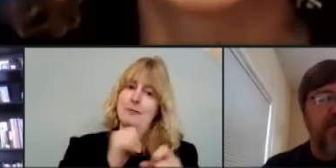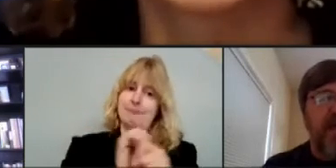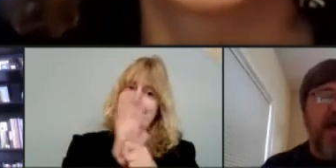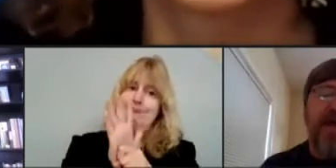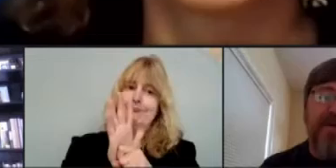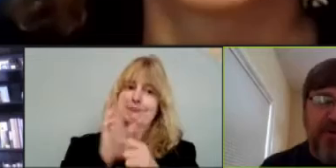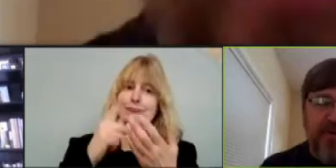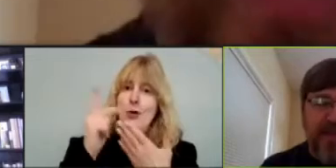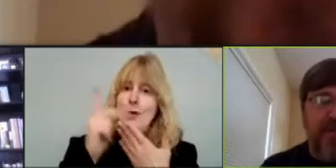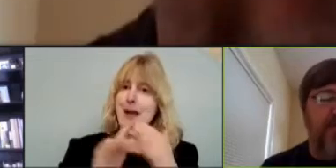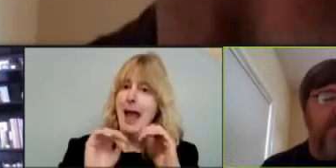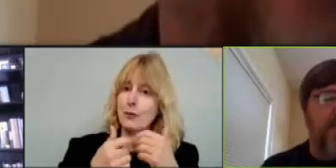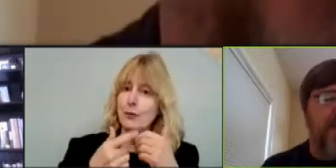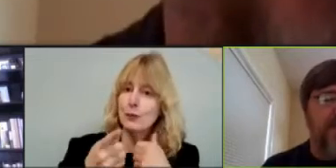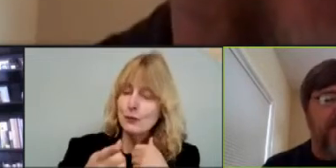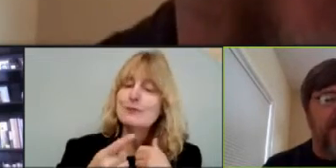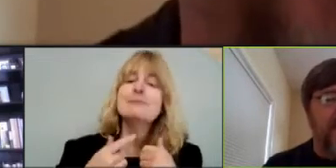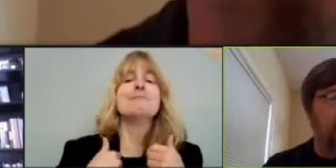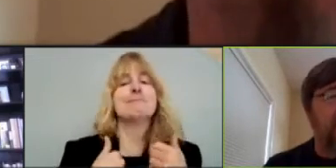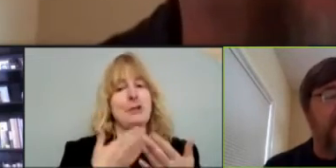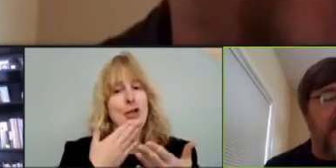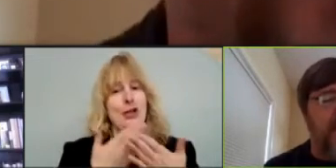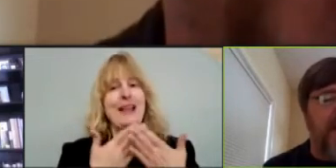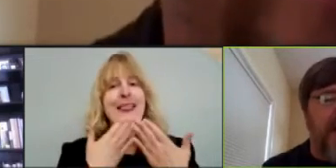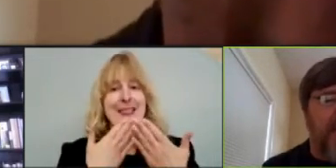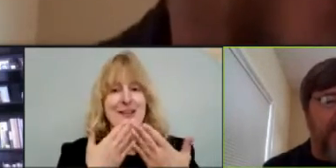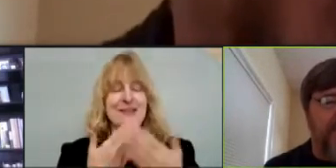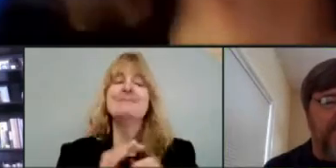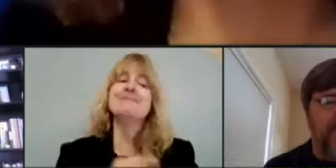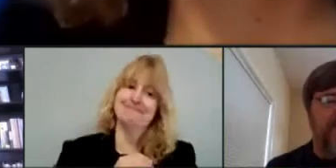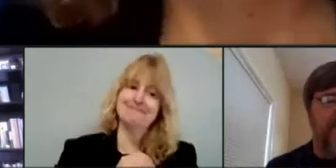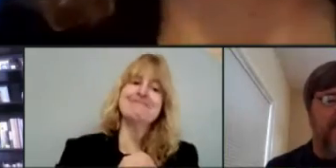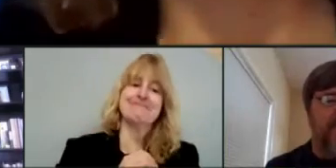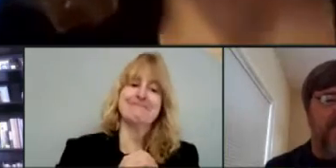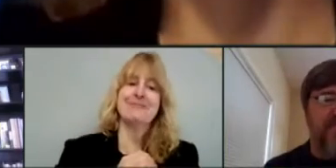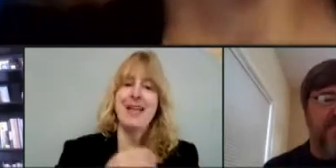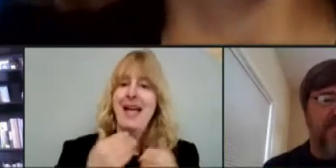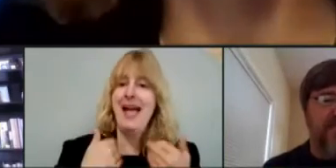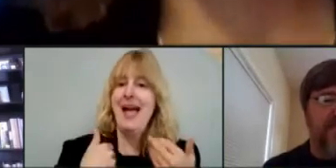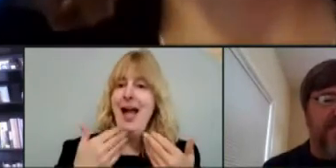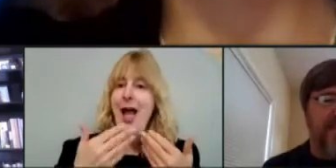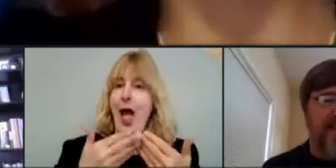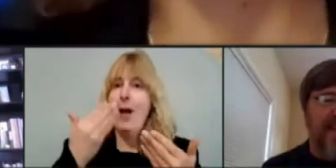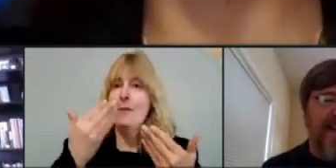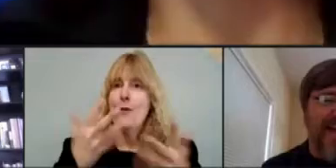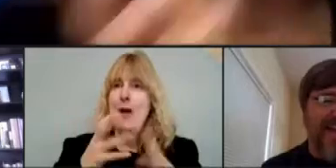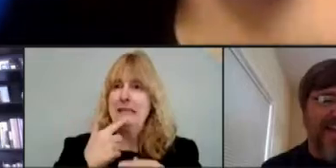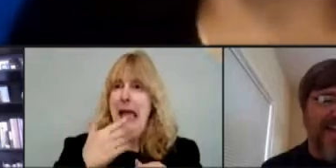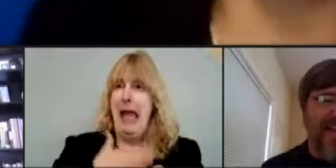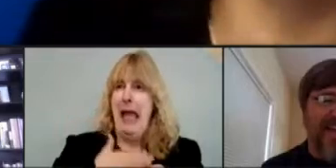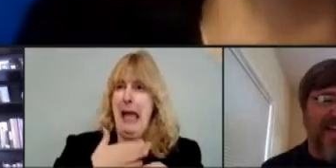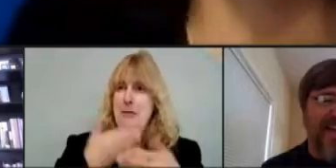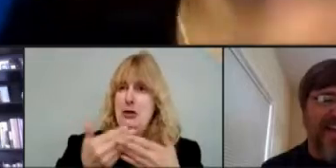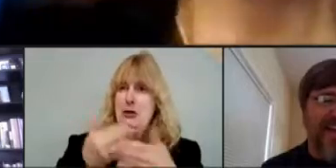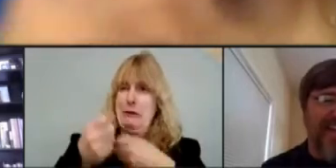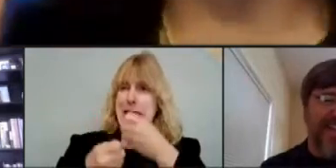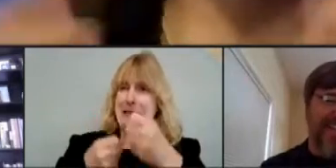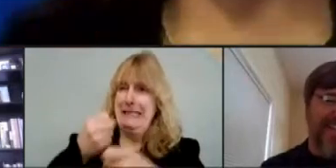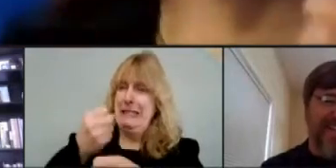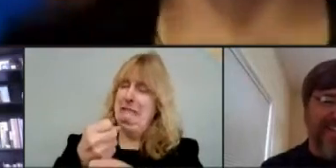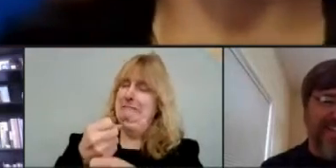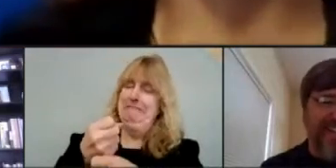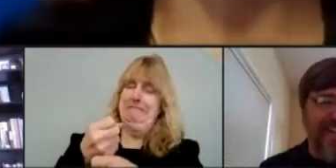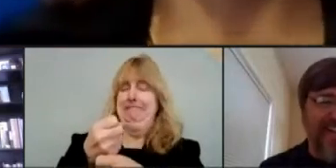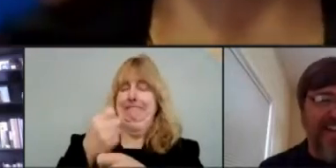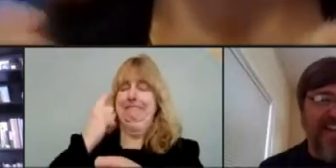you? I am good. Thank you very much. Good. And I almost don't want to say Happy New Year, because that sounds so, but we